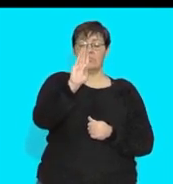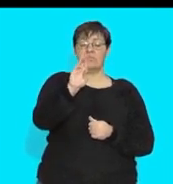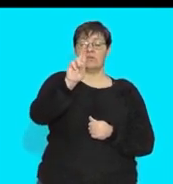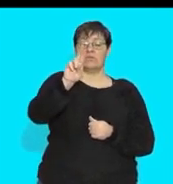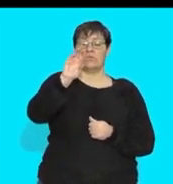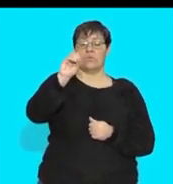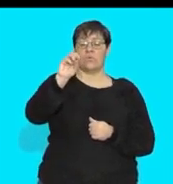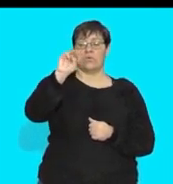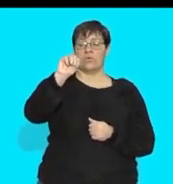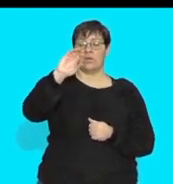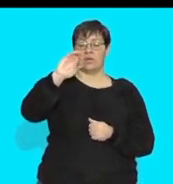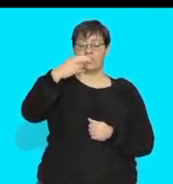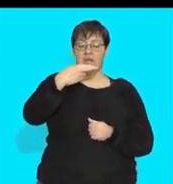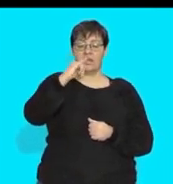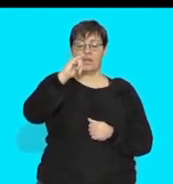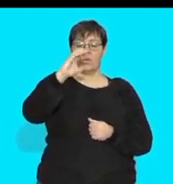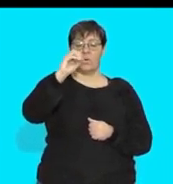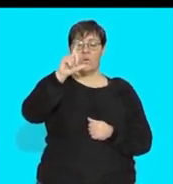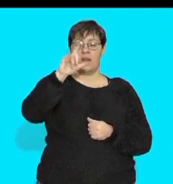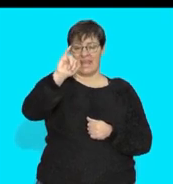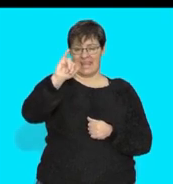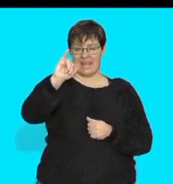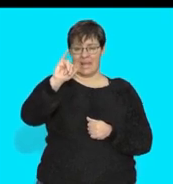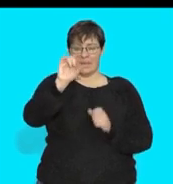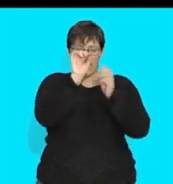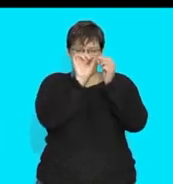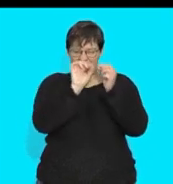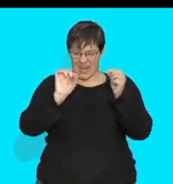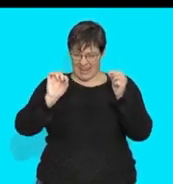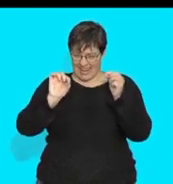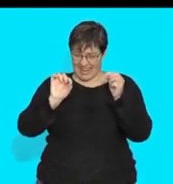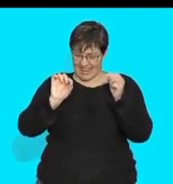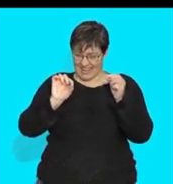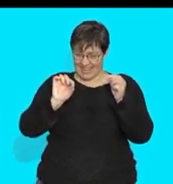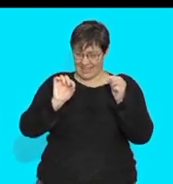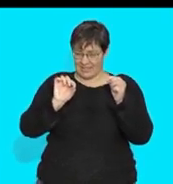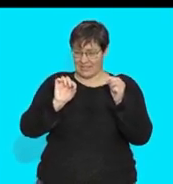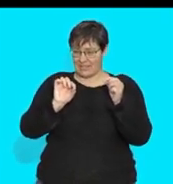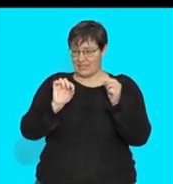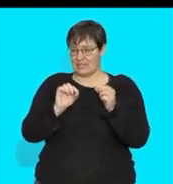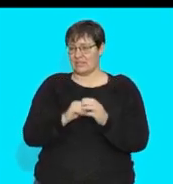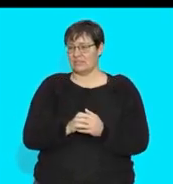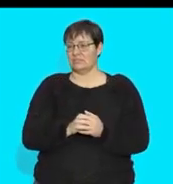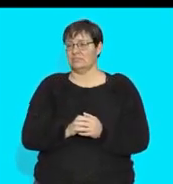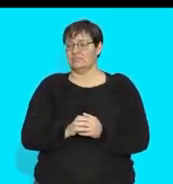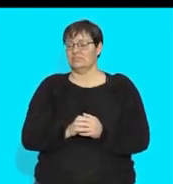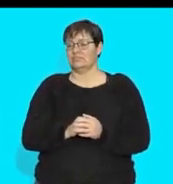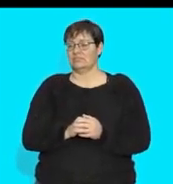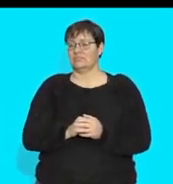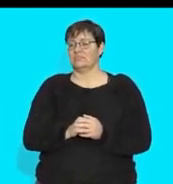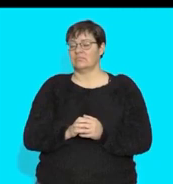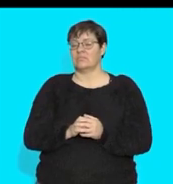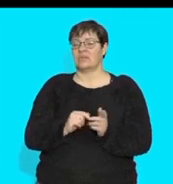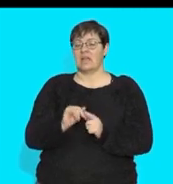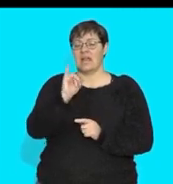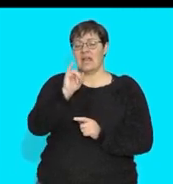be the bronchioli. They are the thin tubes, all right, that lead. These are usually